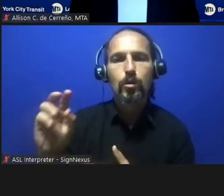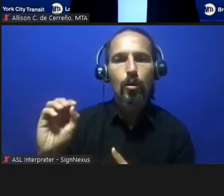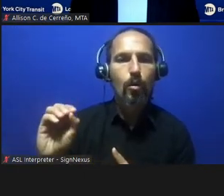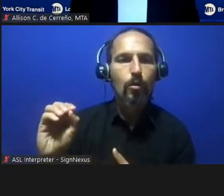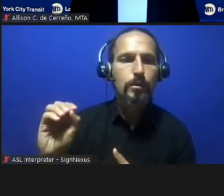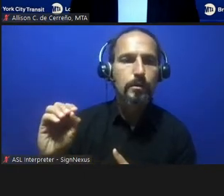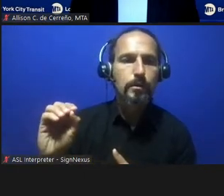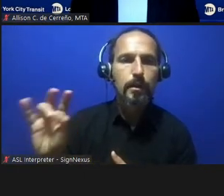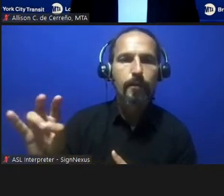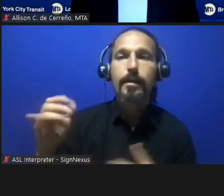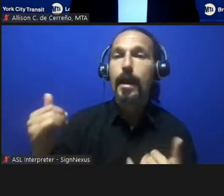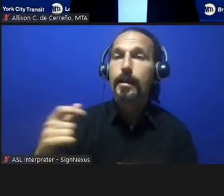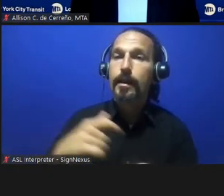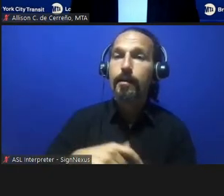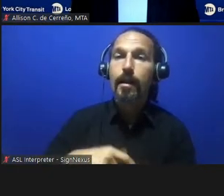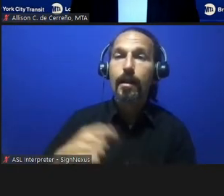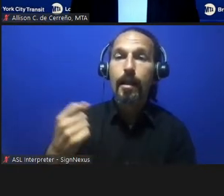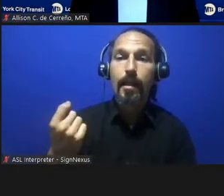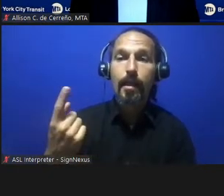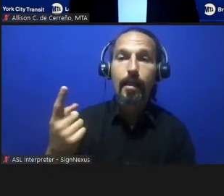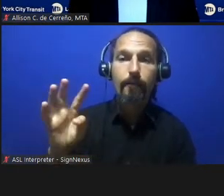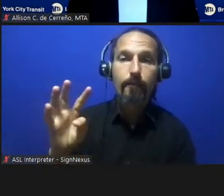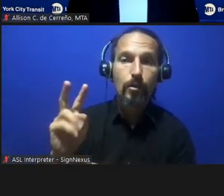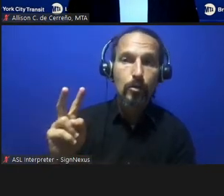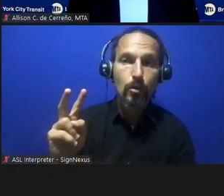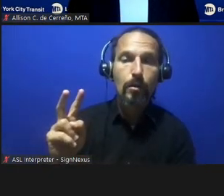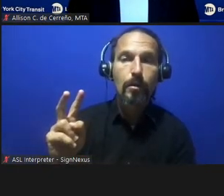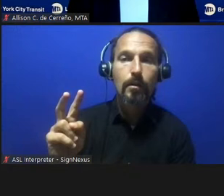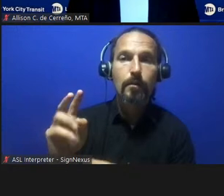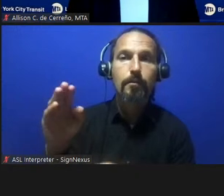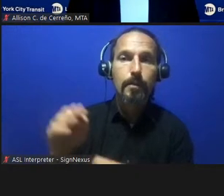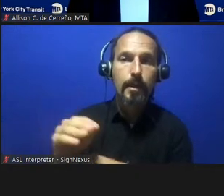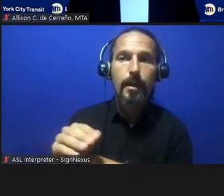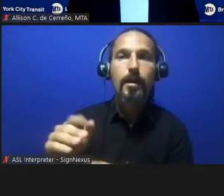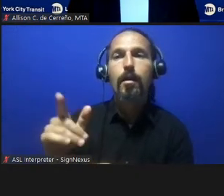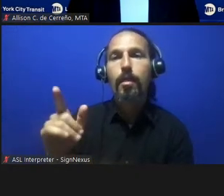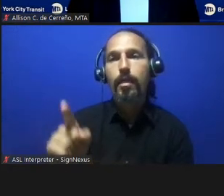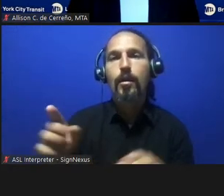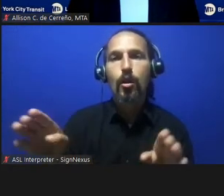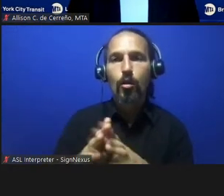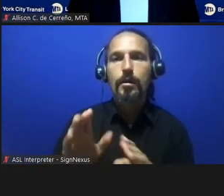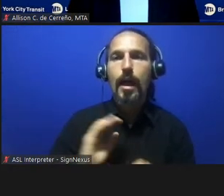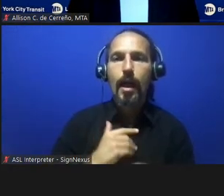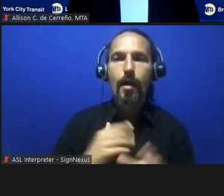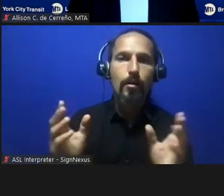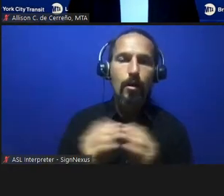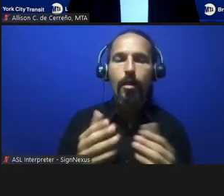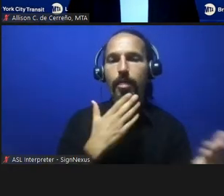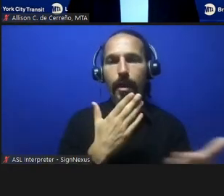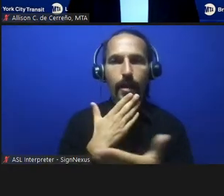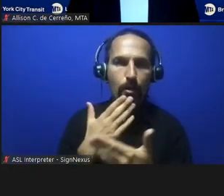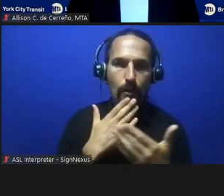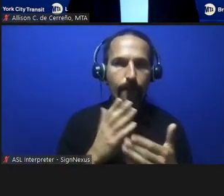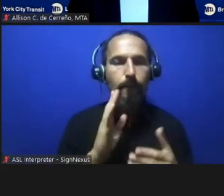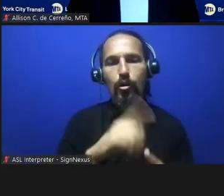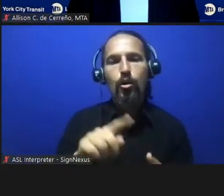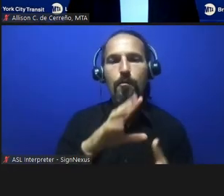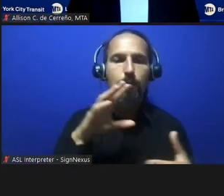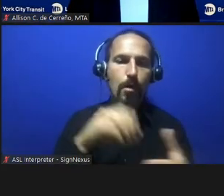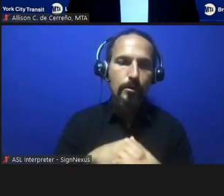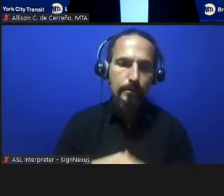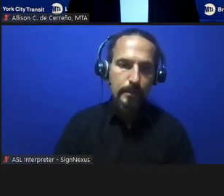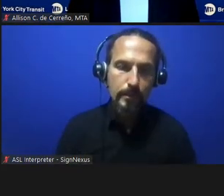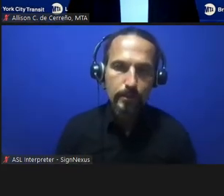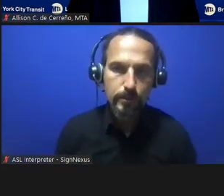the time is currently 11 42 p.m this concludes our hearing thank you again for your participation